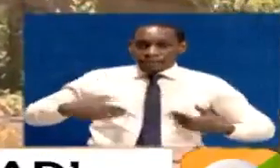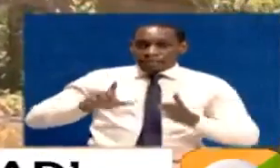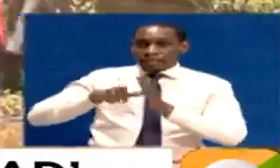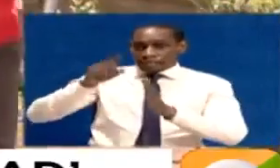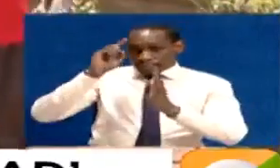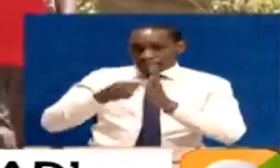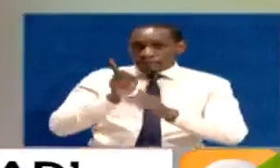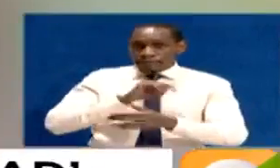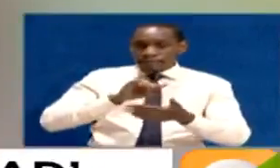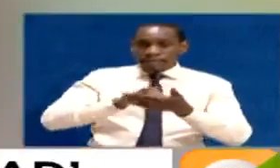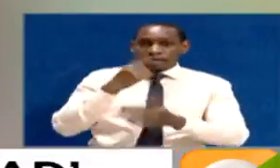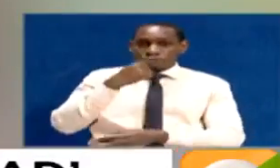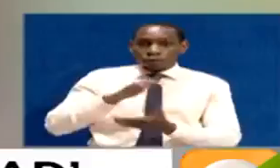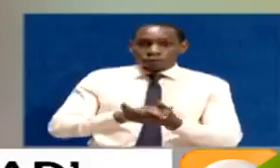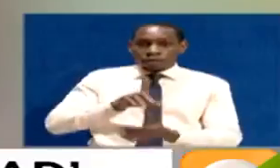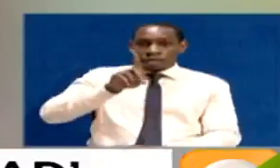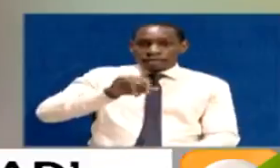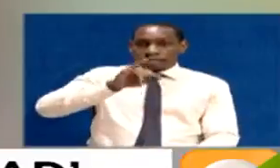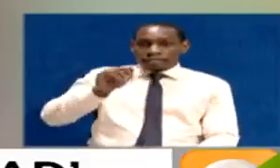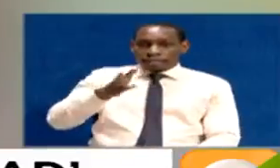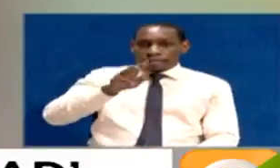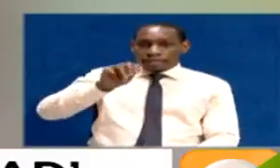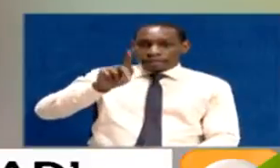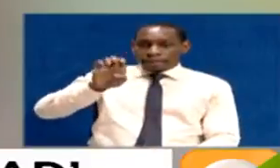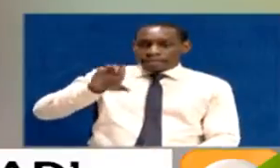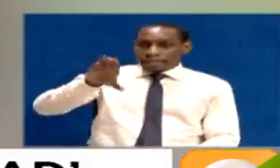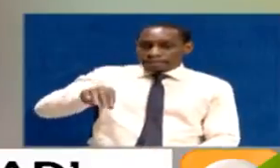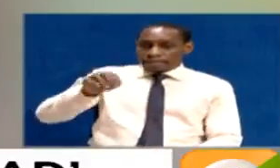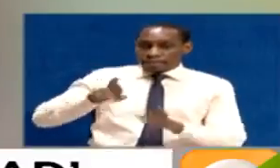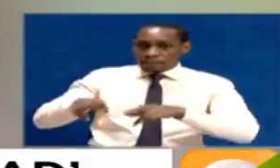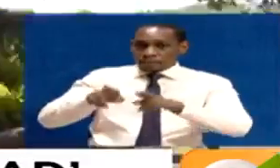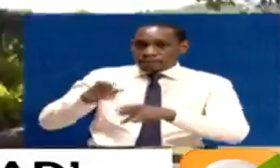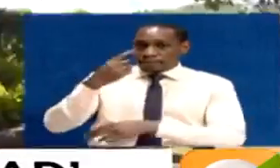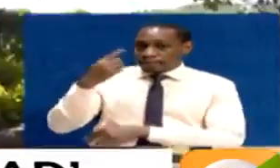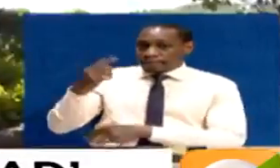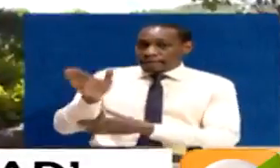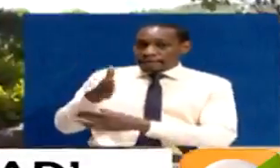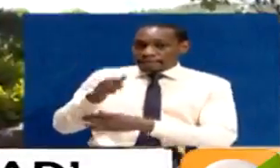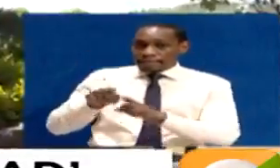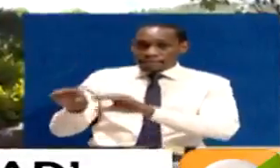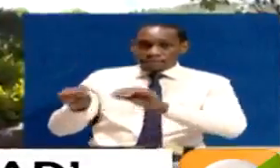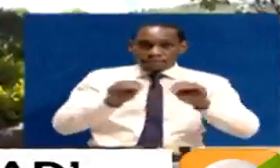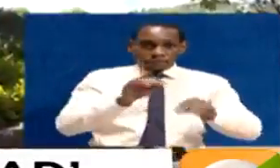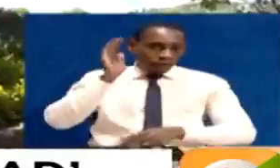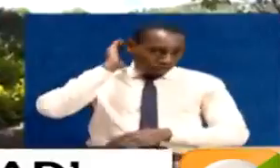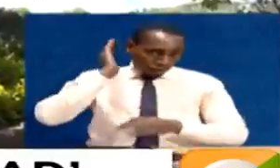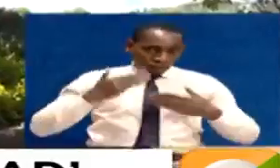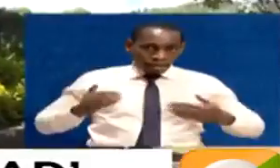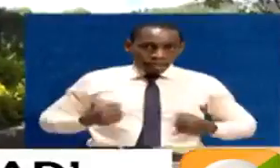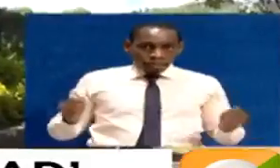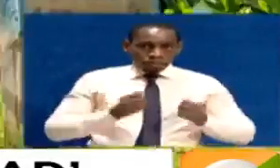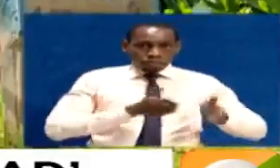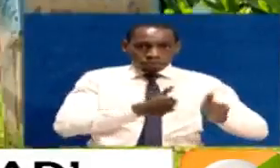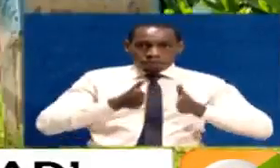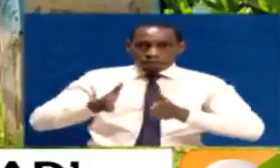later identified to be that of DJ Mike K, was retrieved from this river on Thursday and transferred to Murang’a Referral